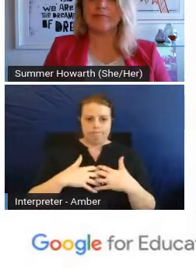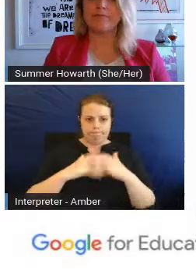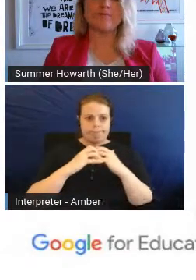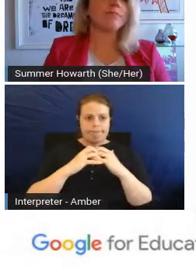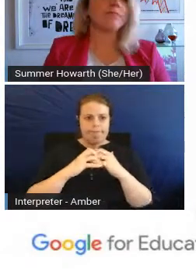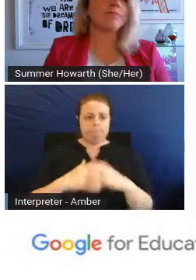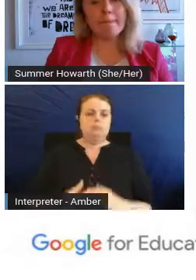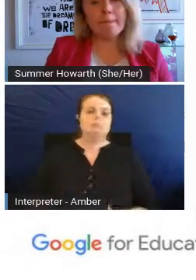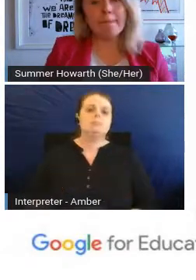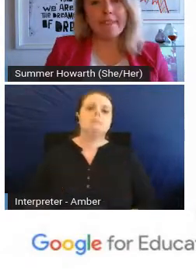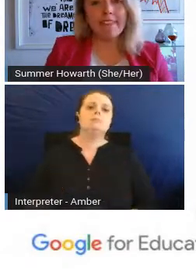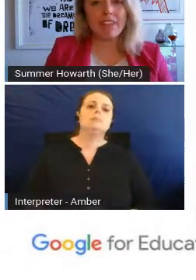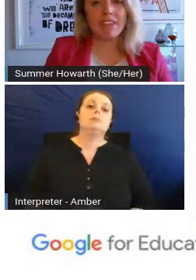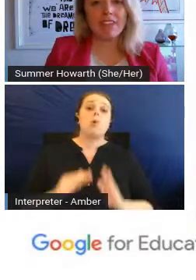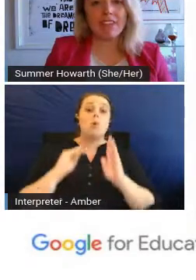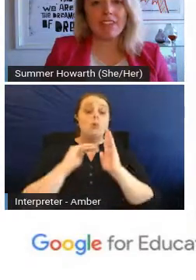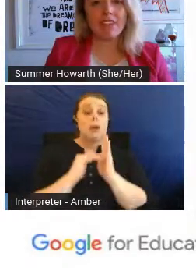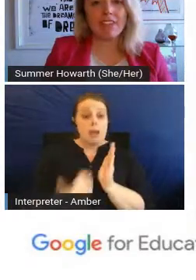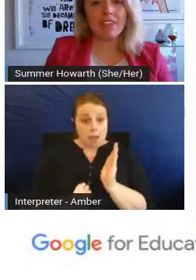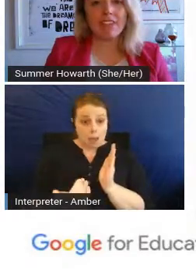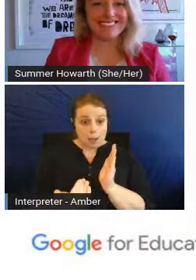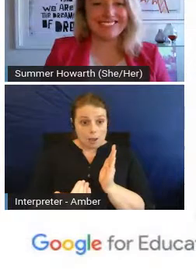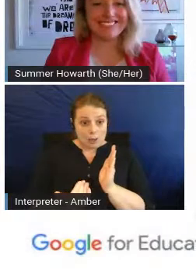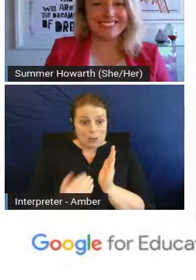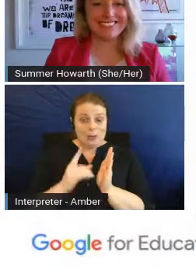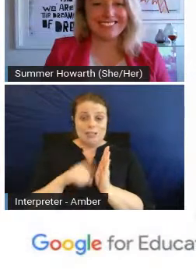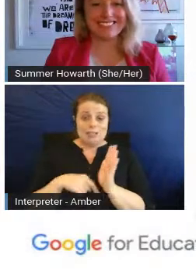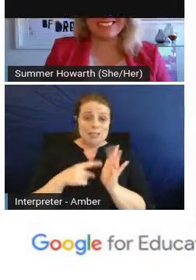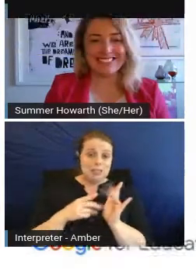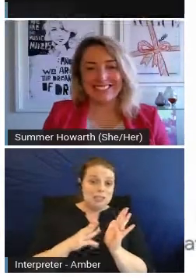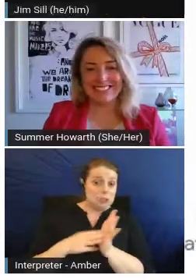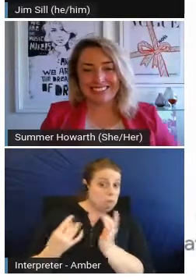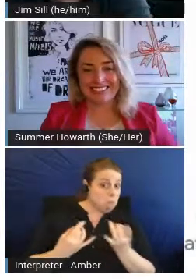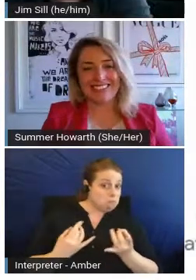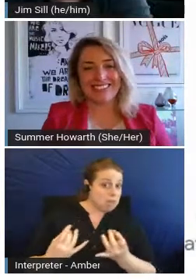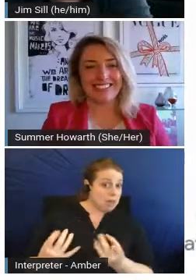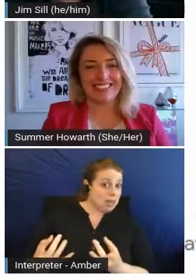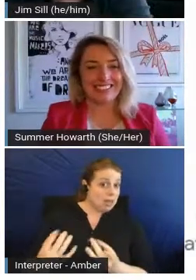what we're going to do now is we'll give Jim a second to get himself ready. And